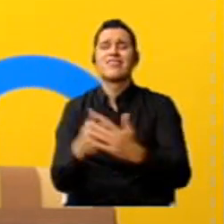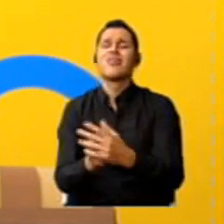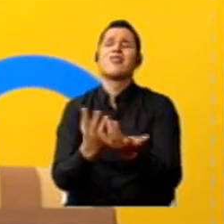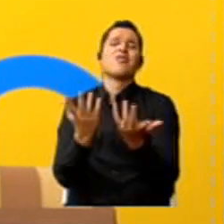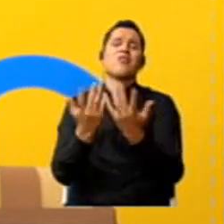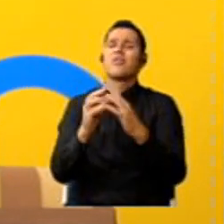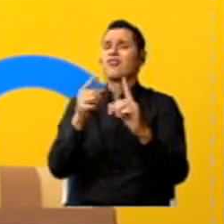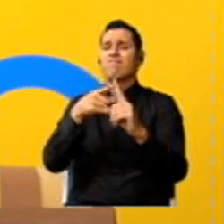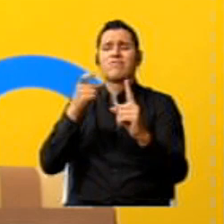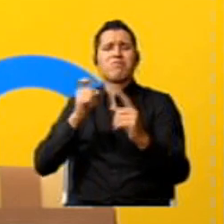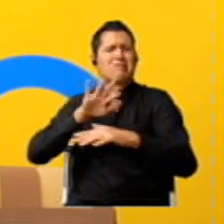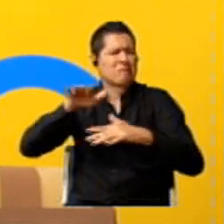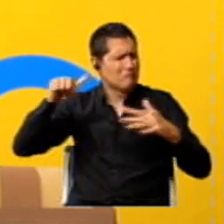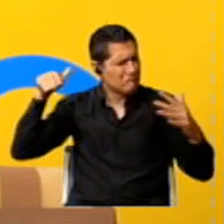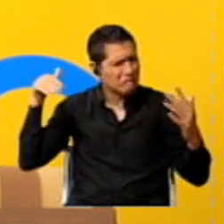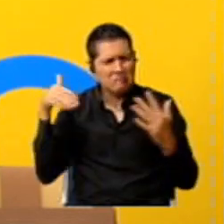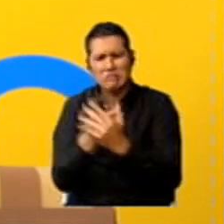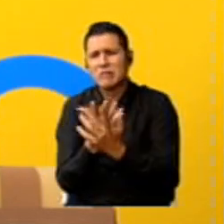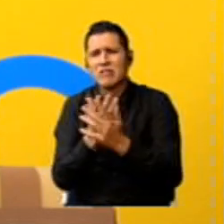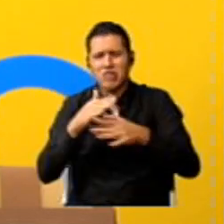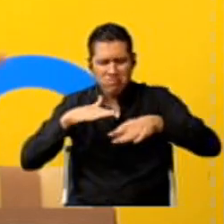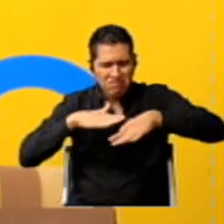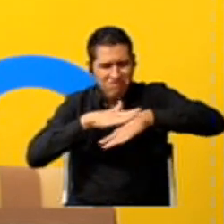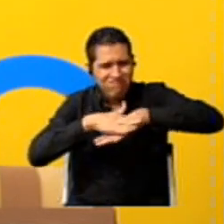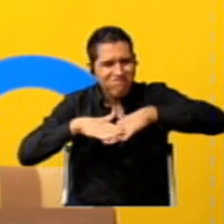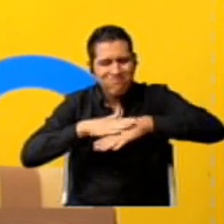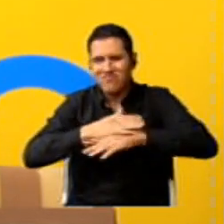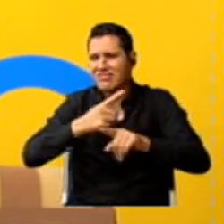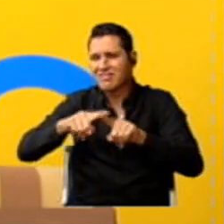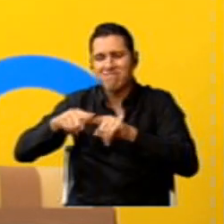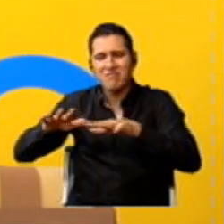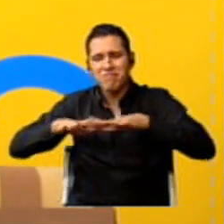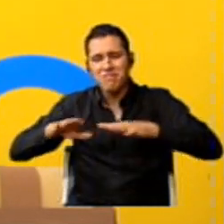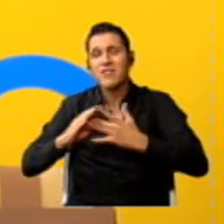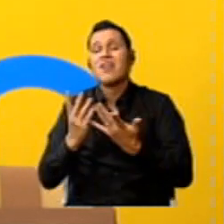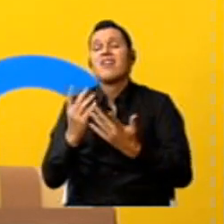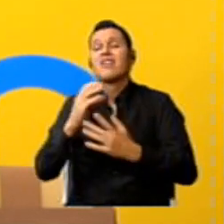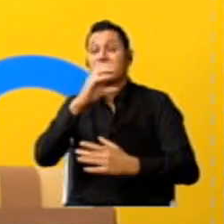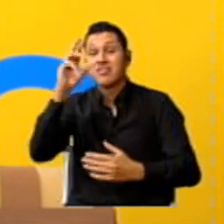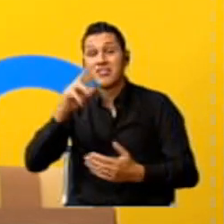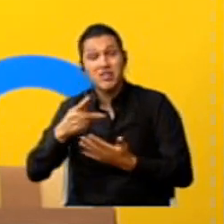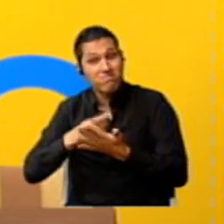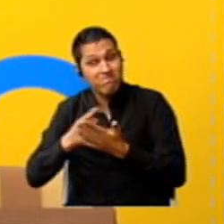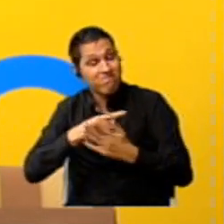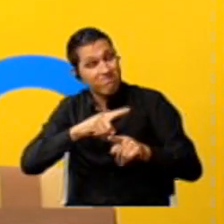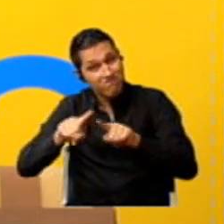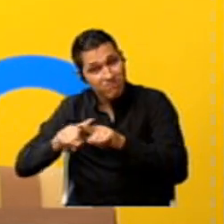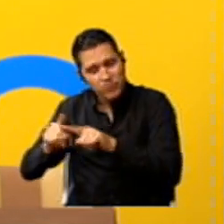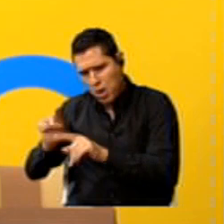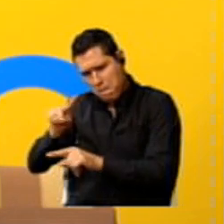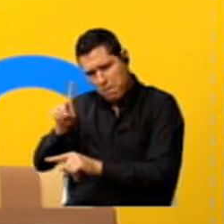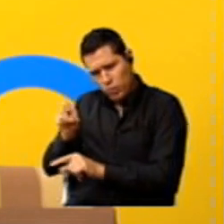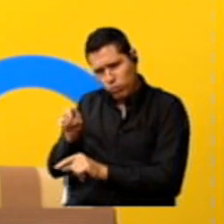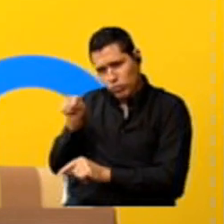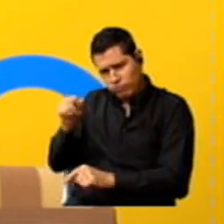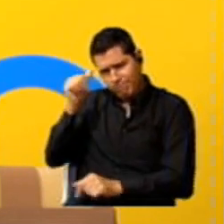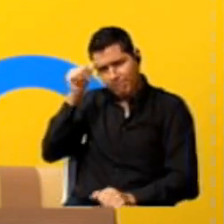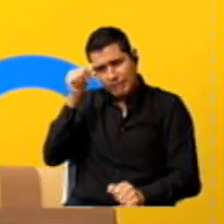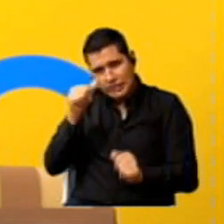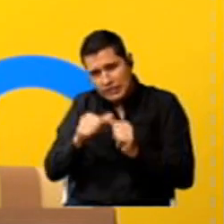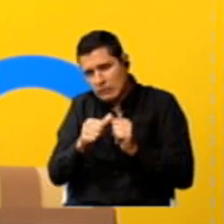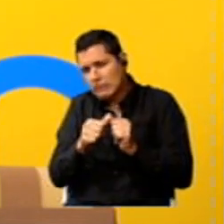the provinces of Costa Rica! Well, now, Waldo, do you remember